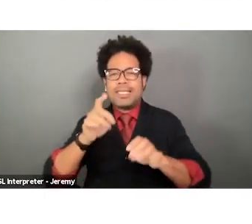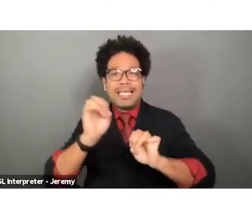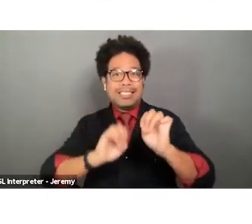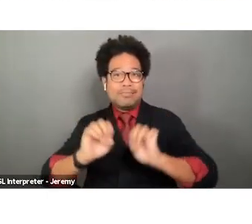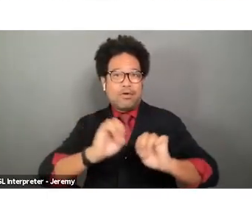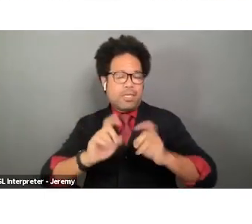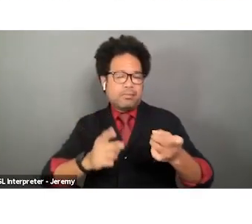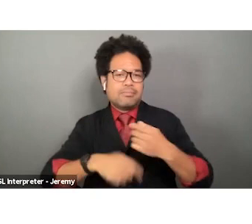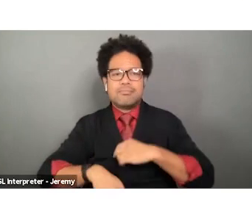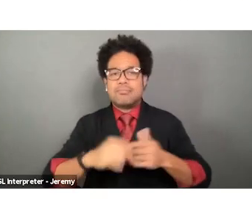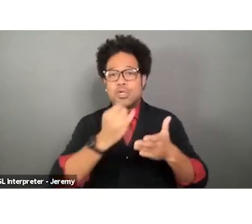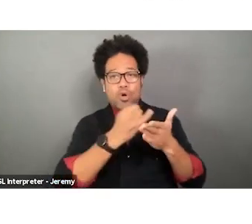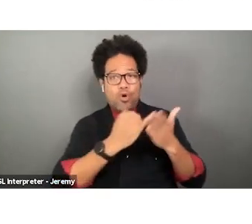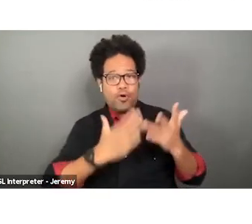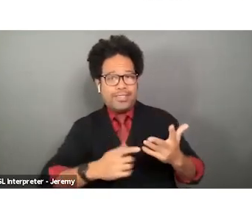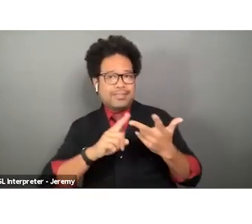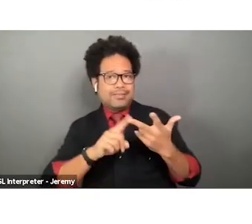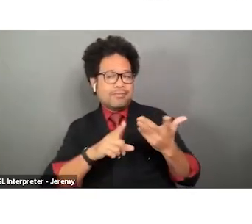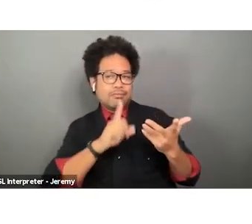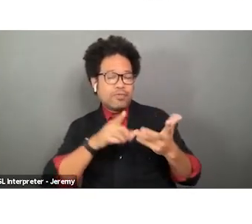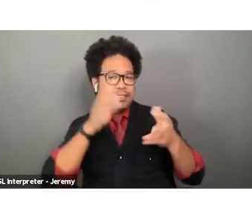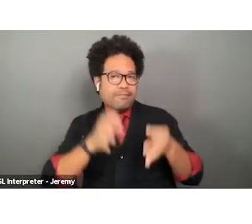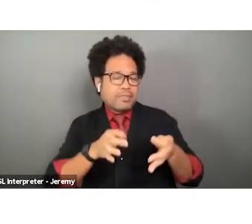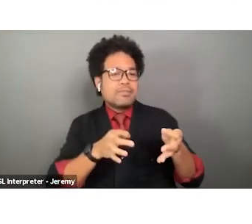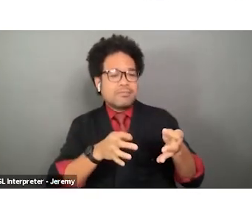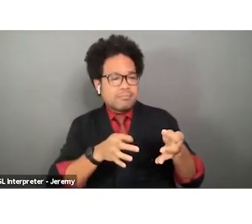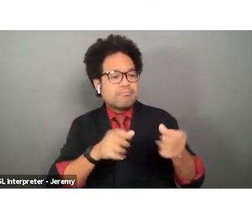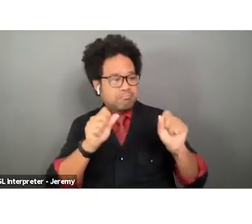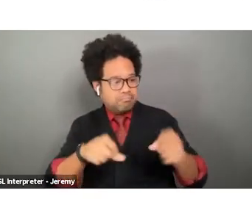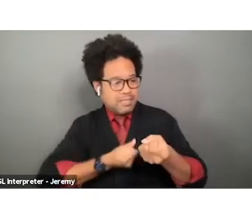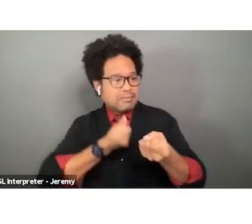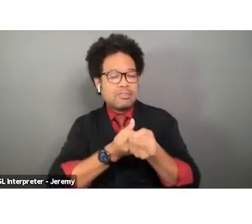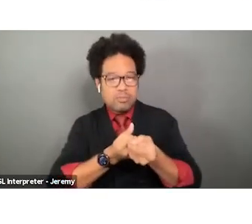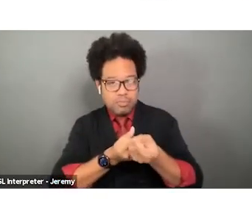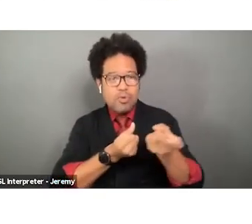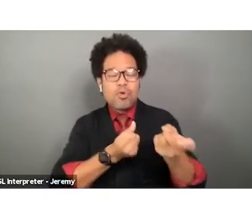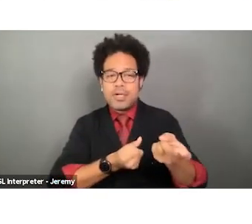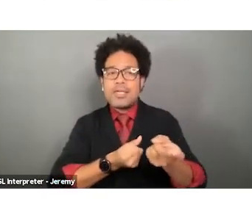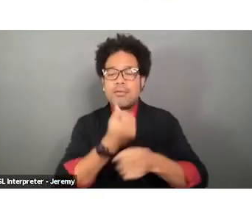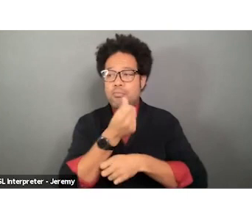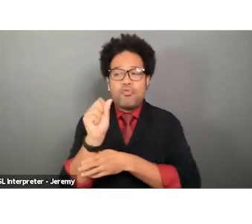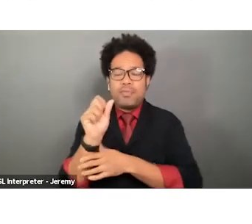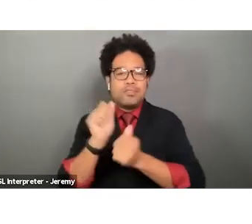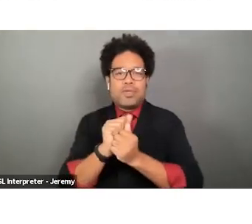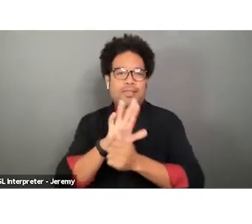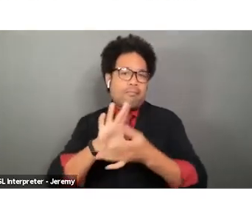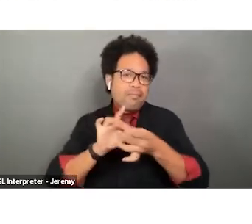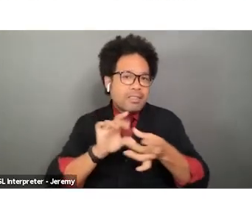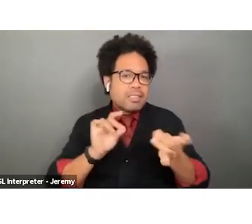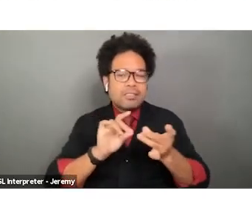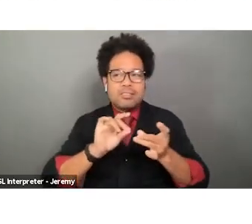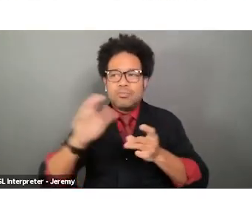And artists definitely can support movements as far as like messaging, bringing people